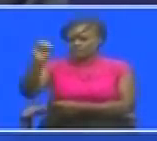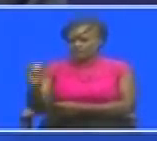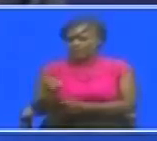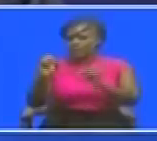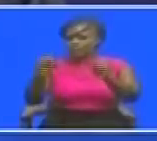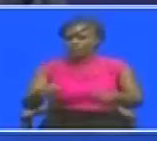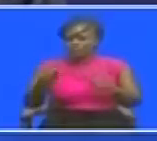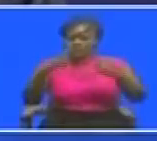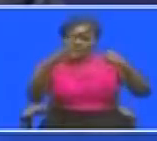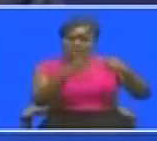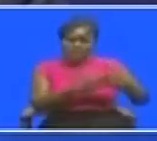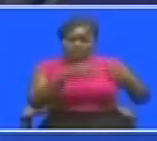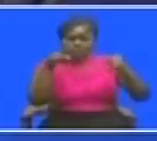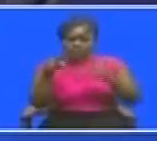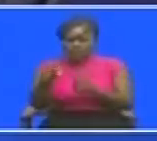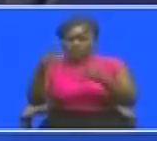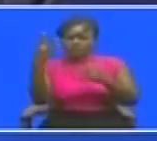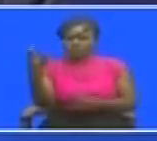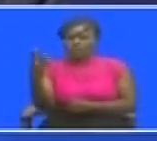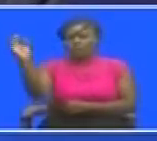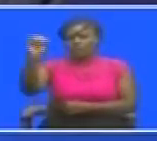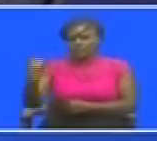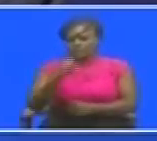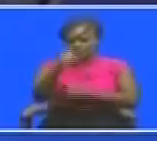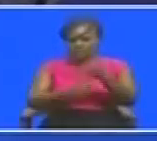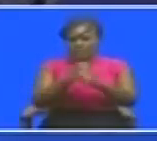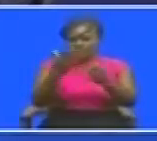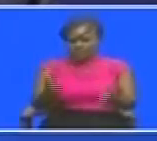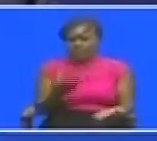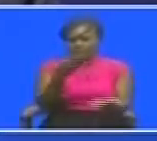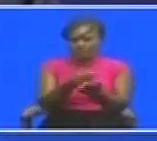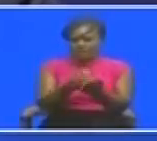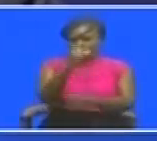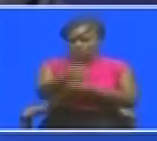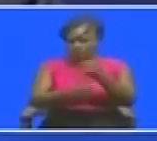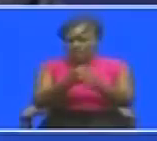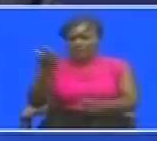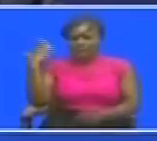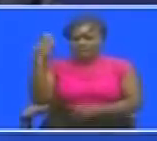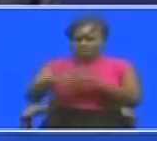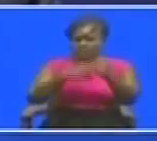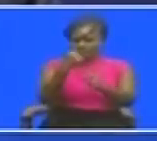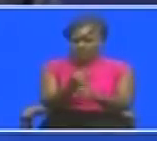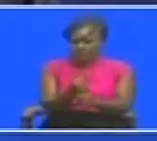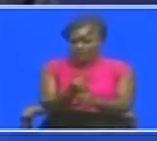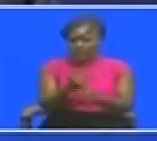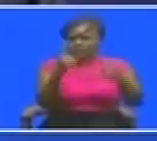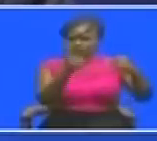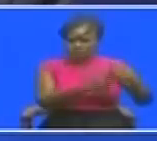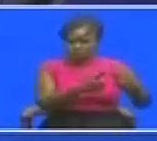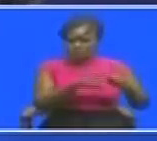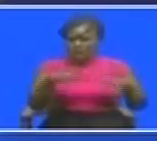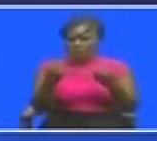be 8.7% this year, in the current fiscal year. Last year, which ended in June, it